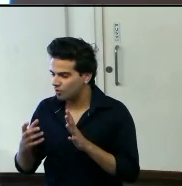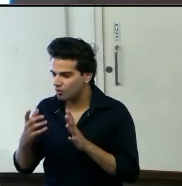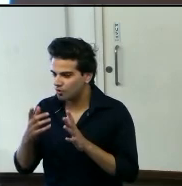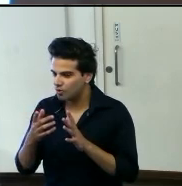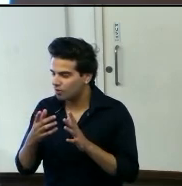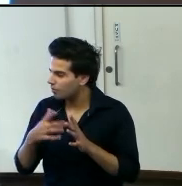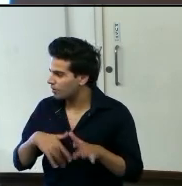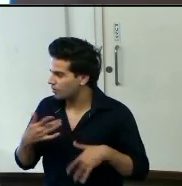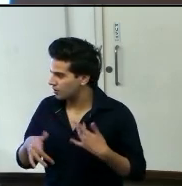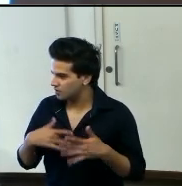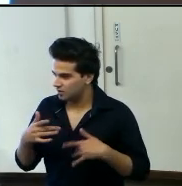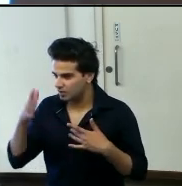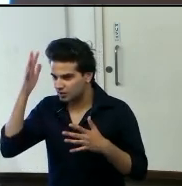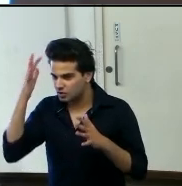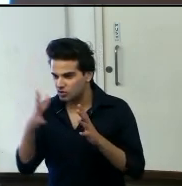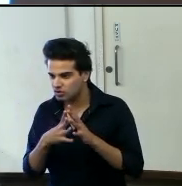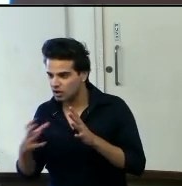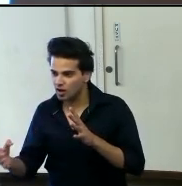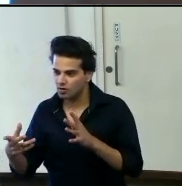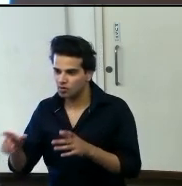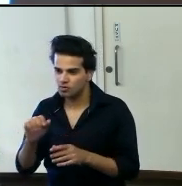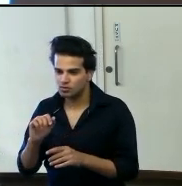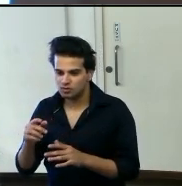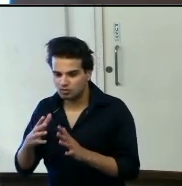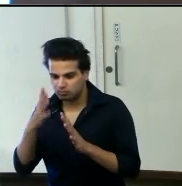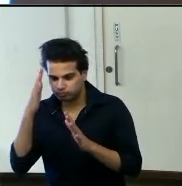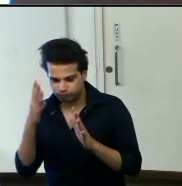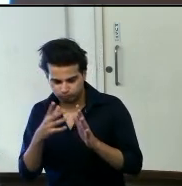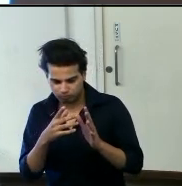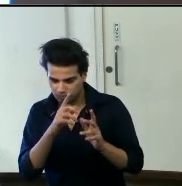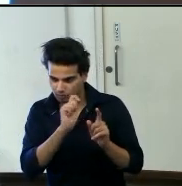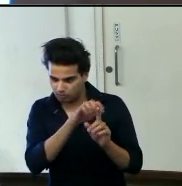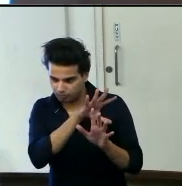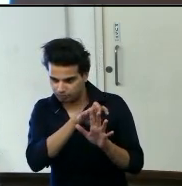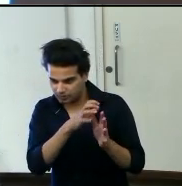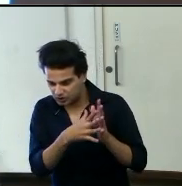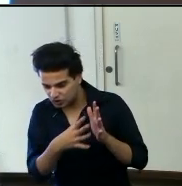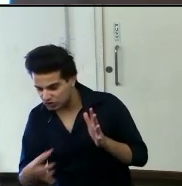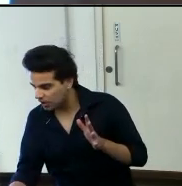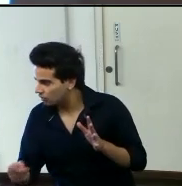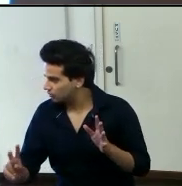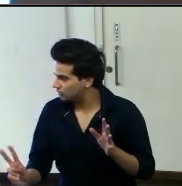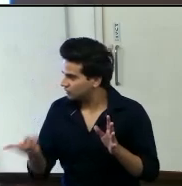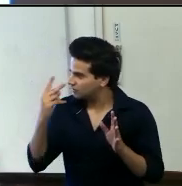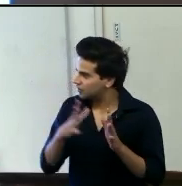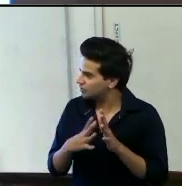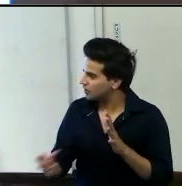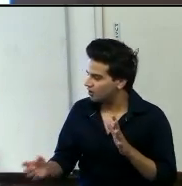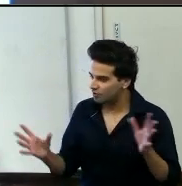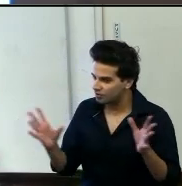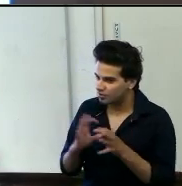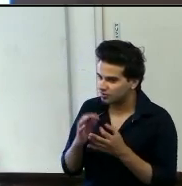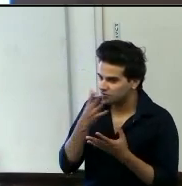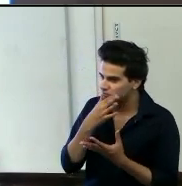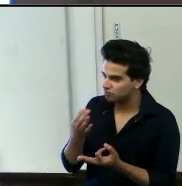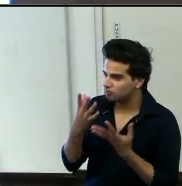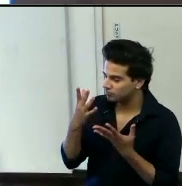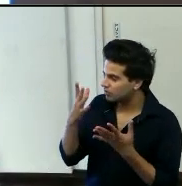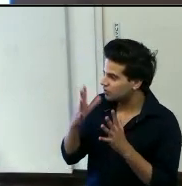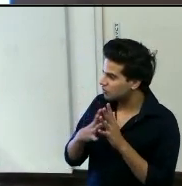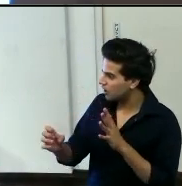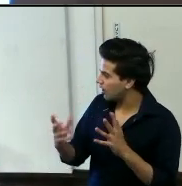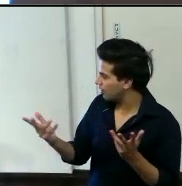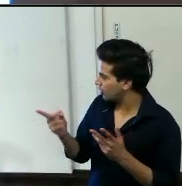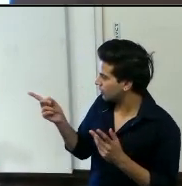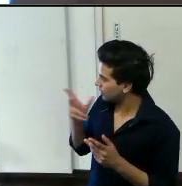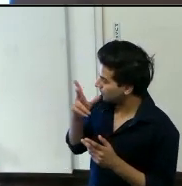gone into how the shadows should fall on the wall also? The shadows of the forms. So no, we